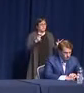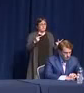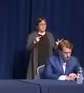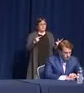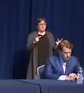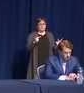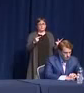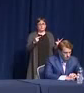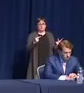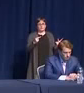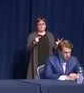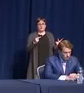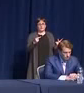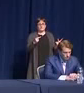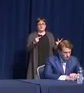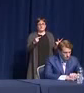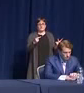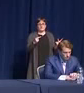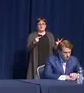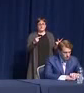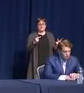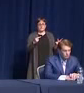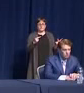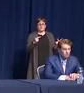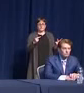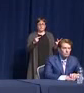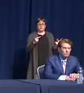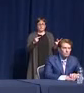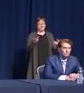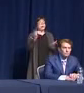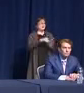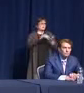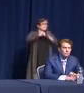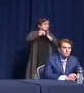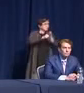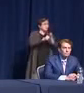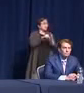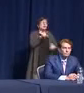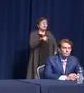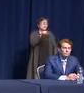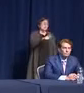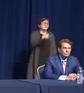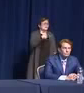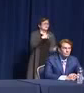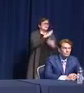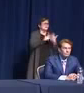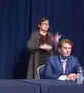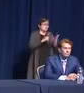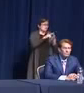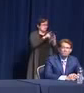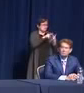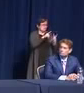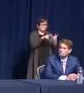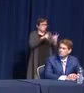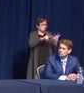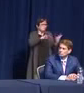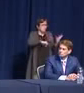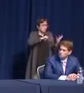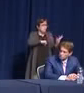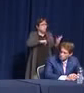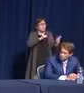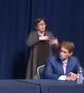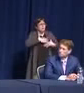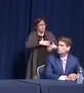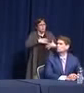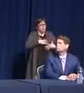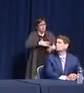that they need to be symptomatic. They need to come with identification so that we don't end up having